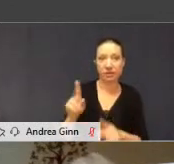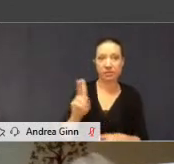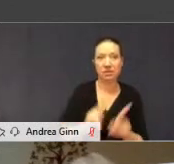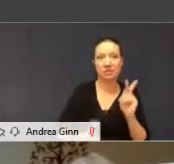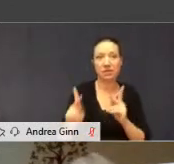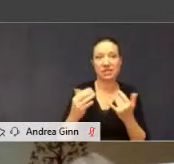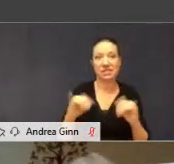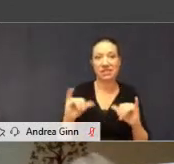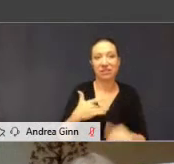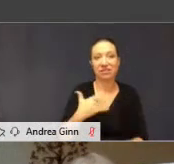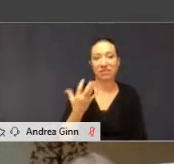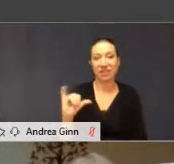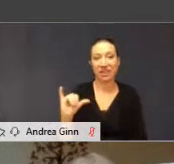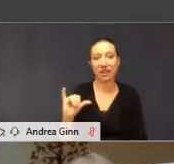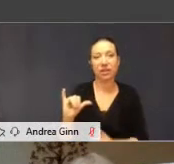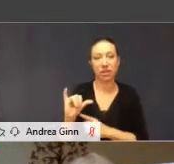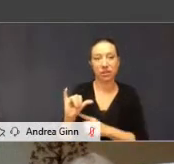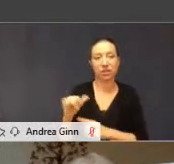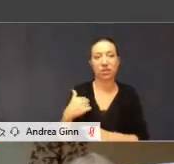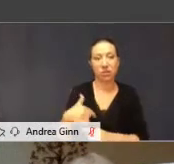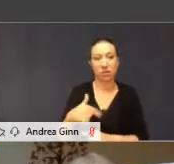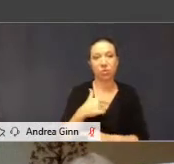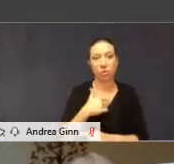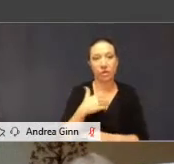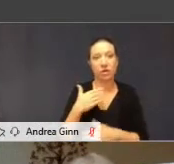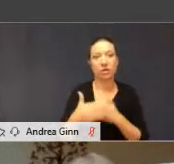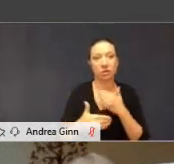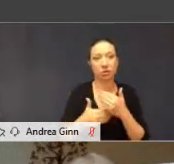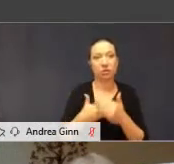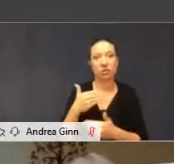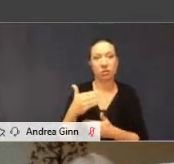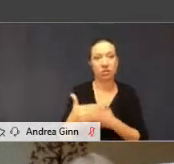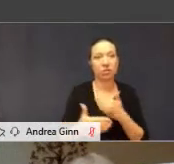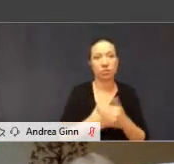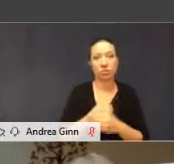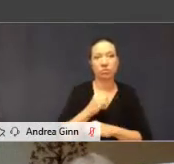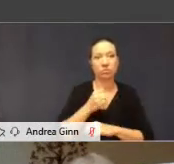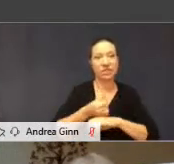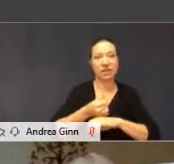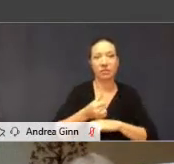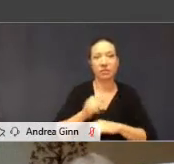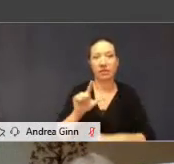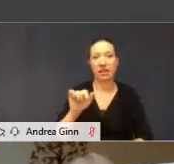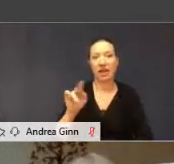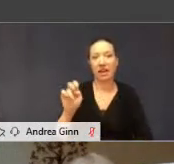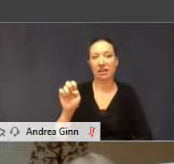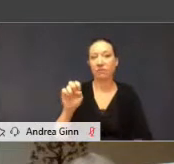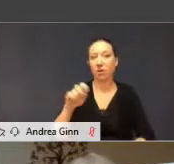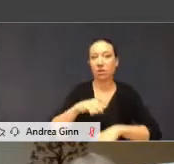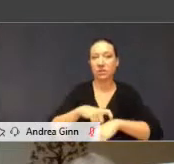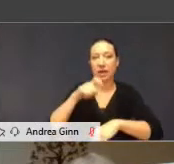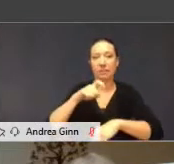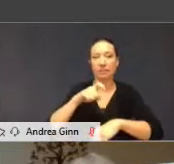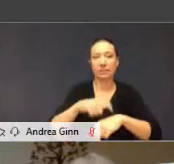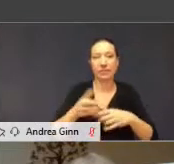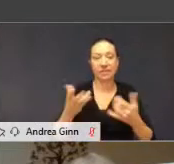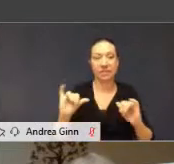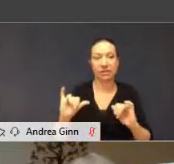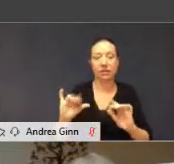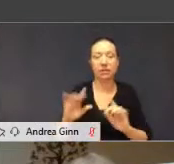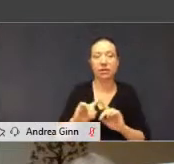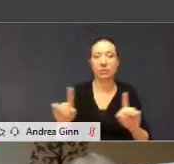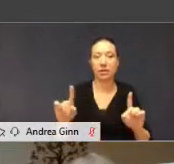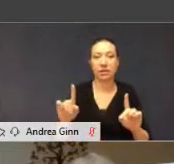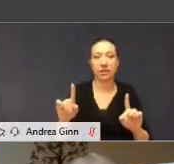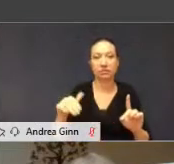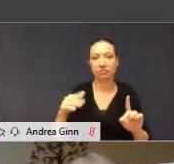we're on track to have the implementation go live on time. However, I have not heard any significant concerns